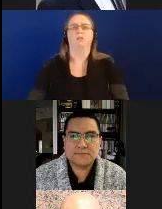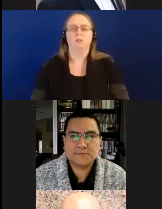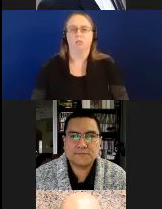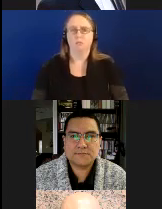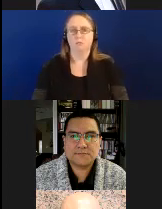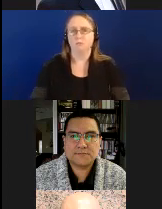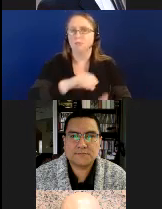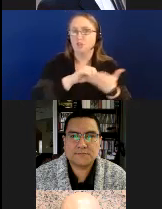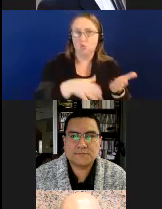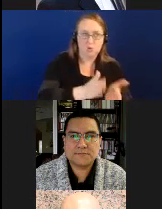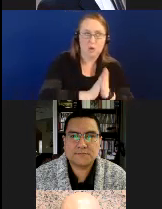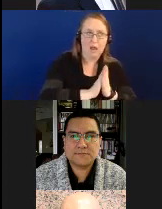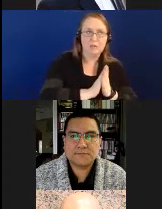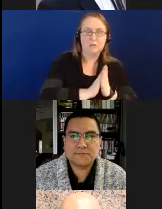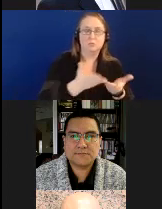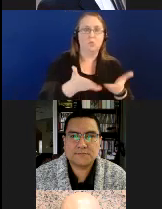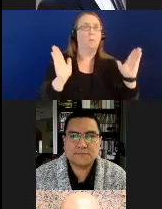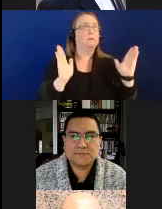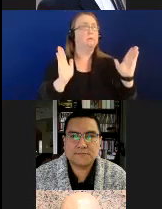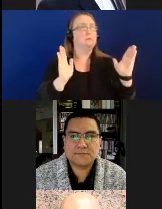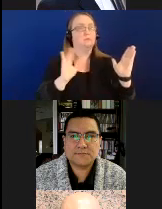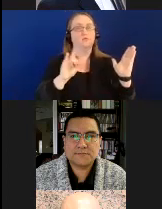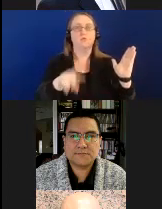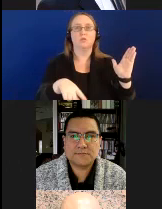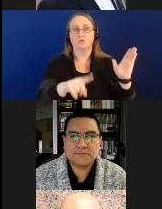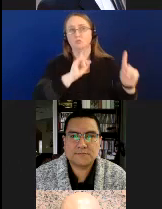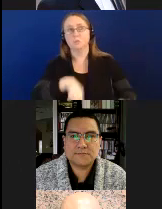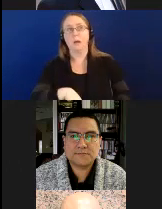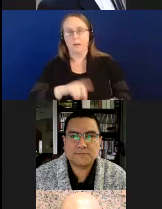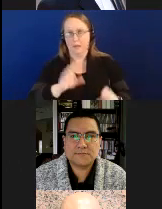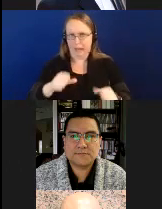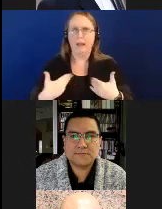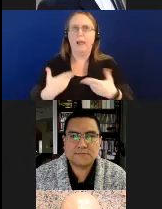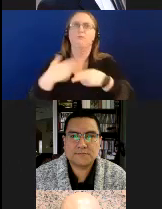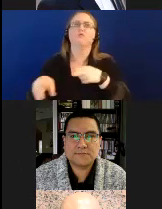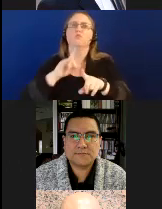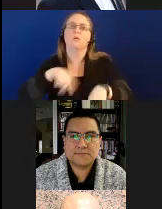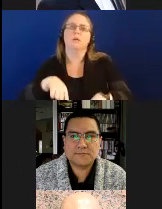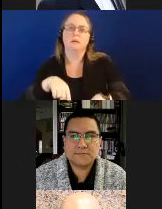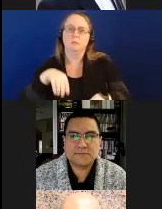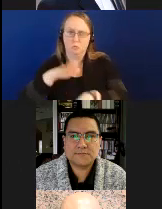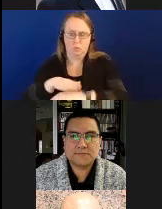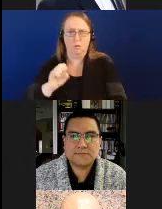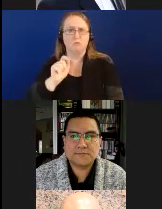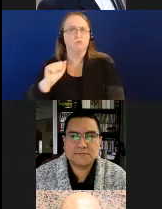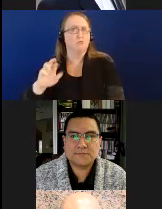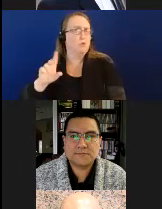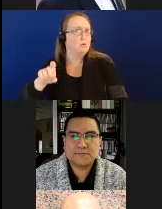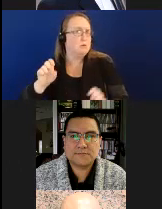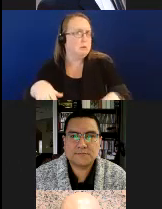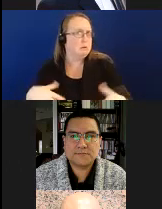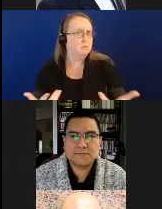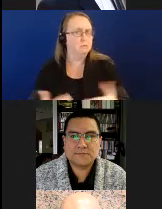asked to answer open-ended responses, can we have more short constructed responses in our STAAR test, right? So this